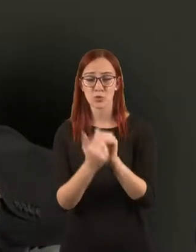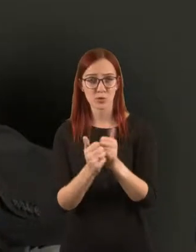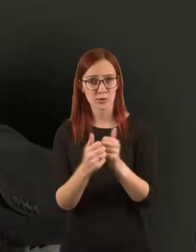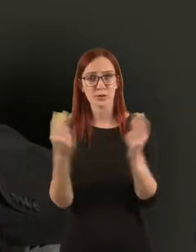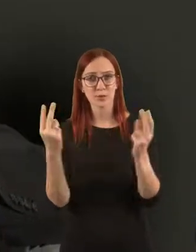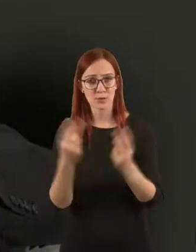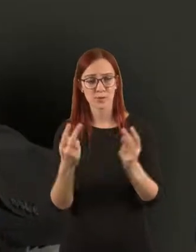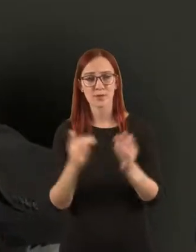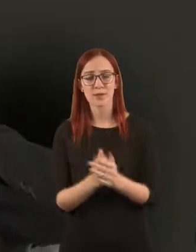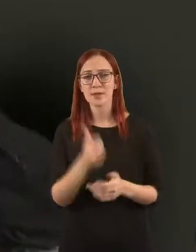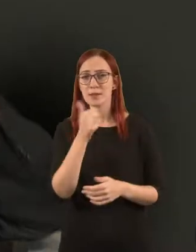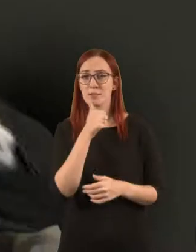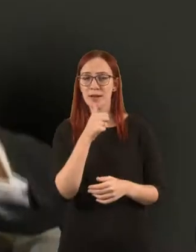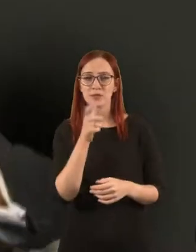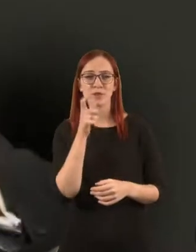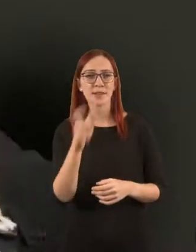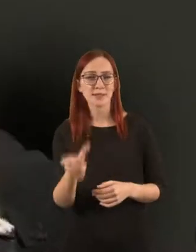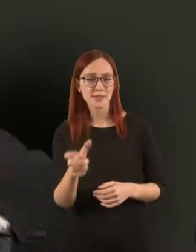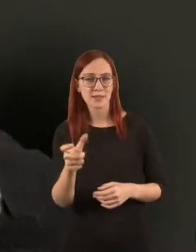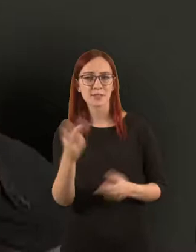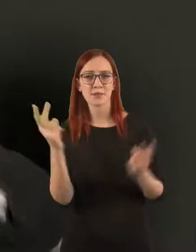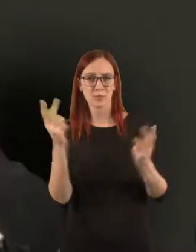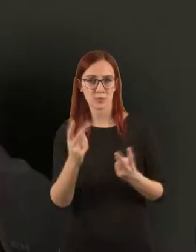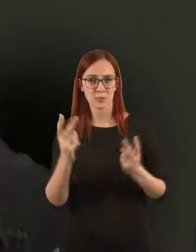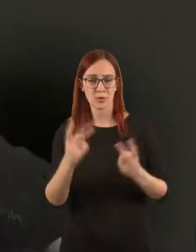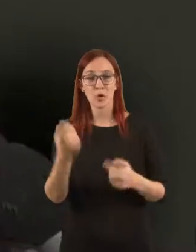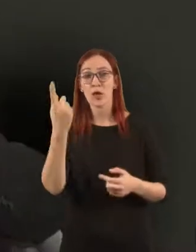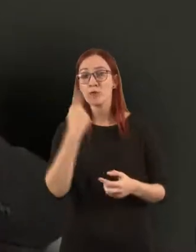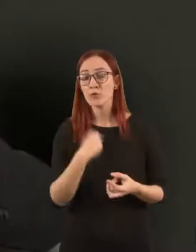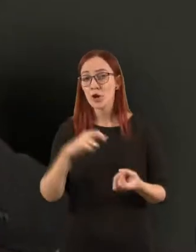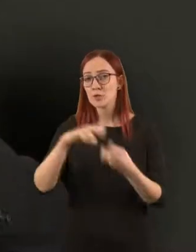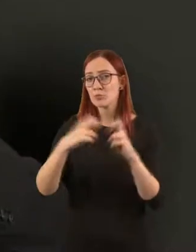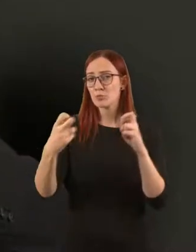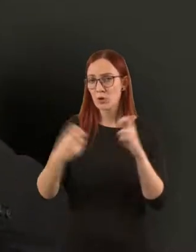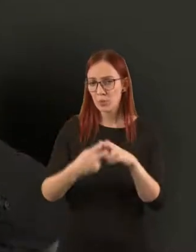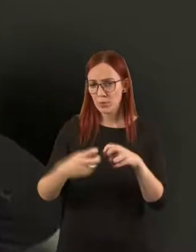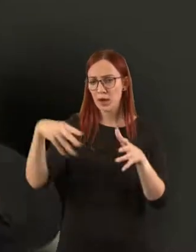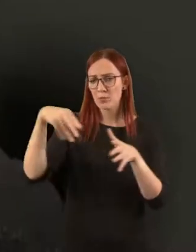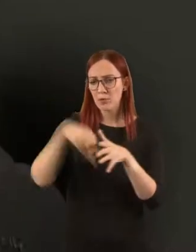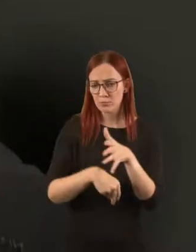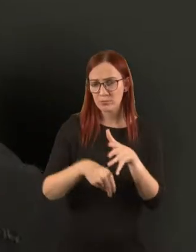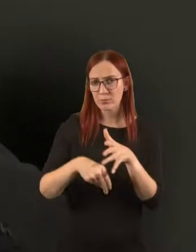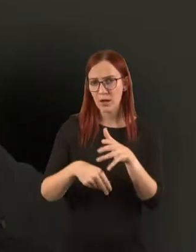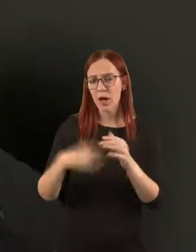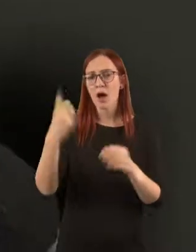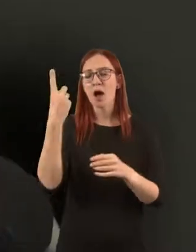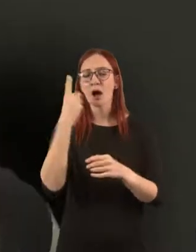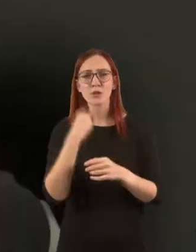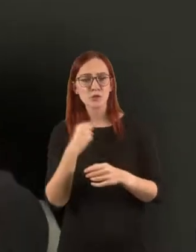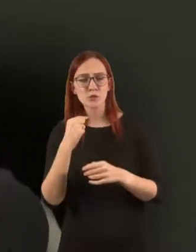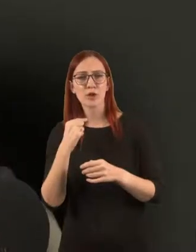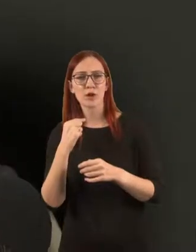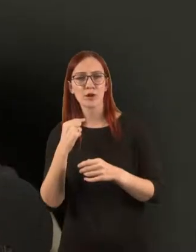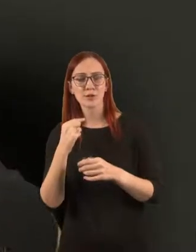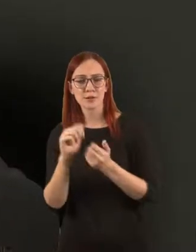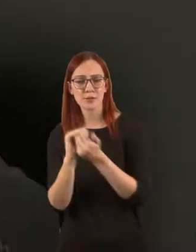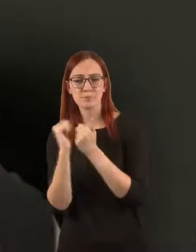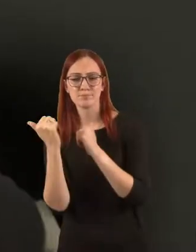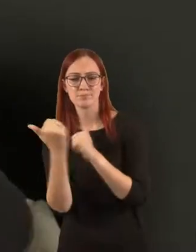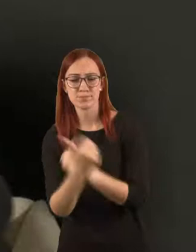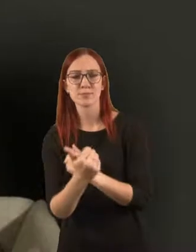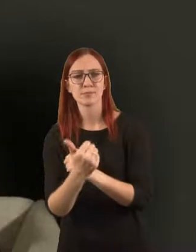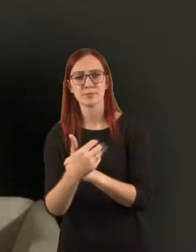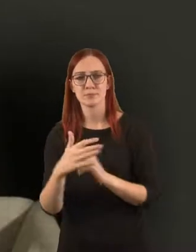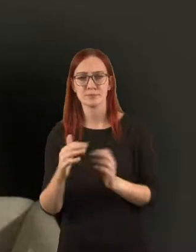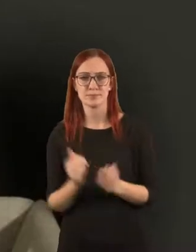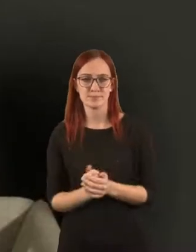be in the front line of new businesses and in the front line of new technologies implemented